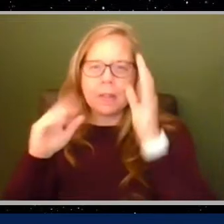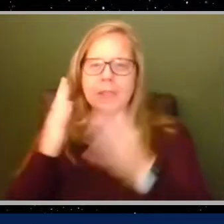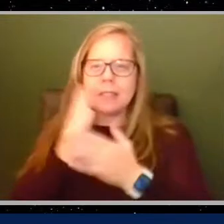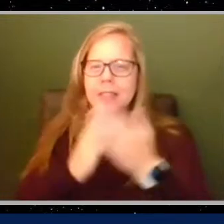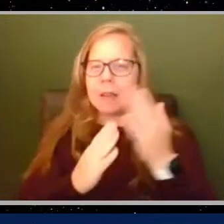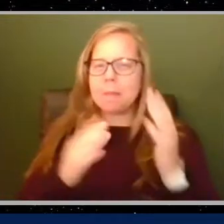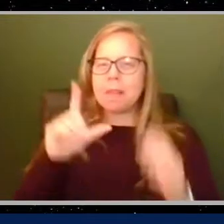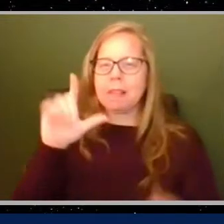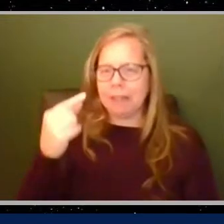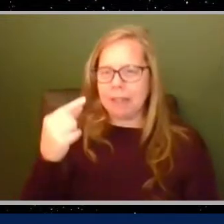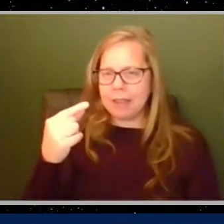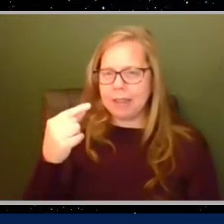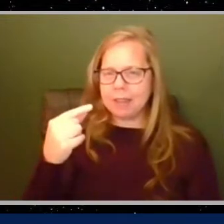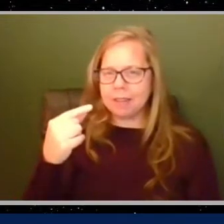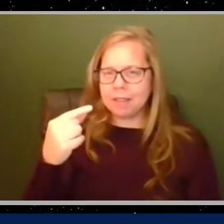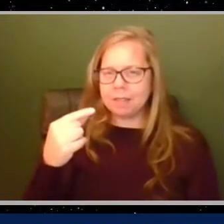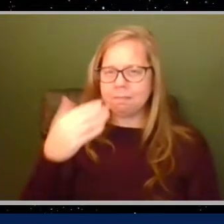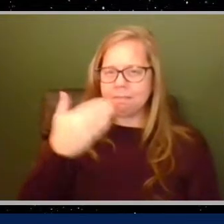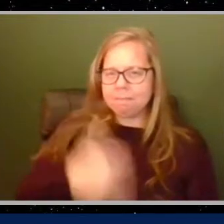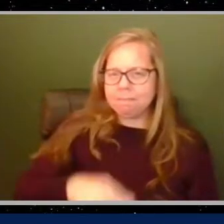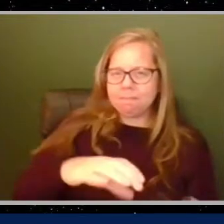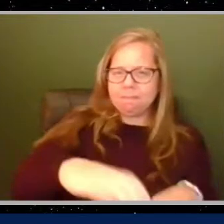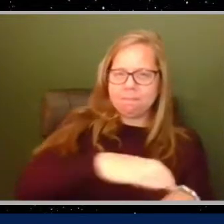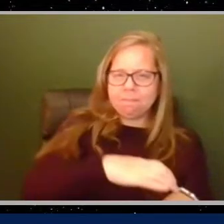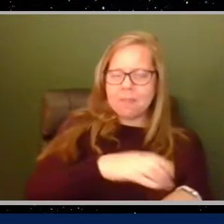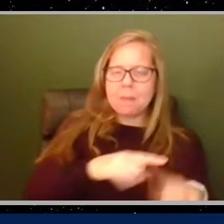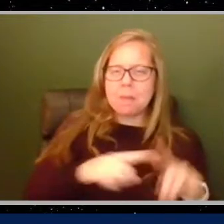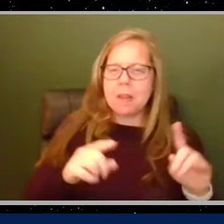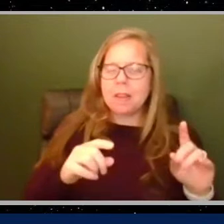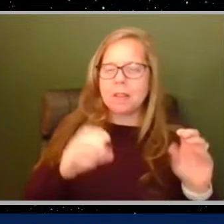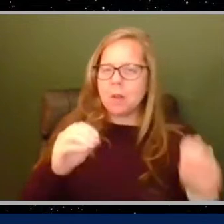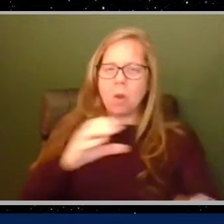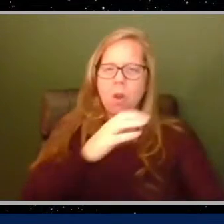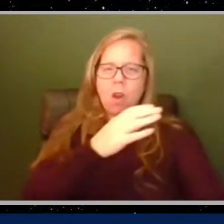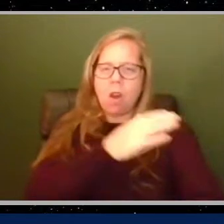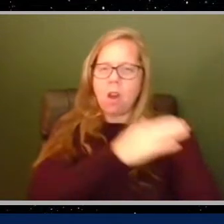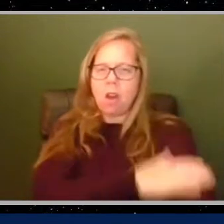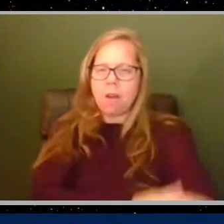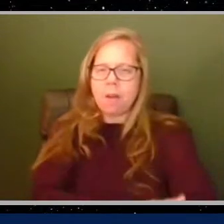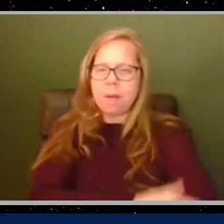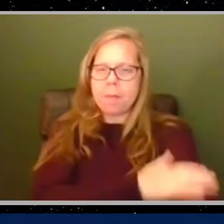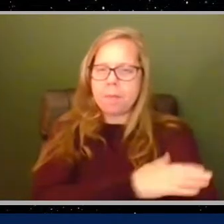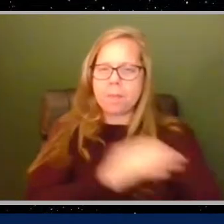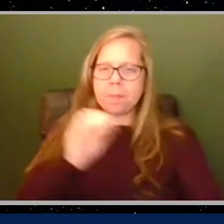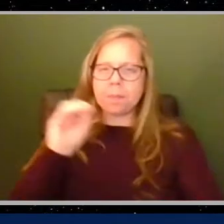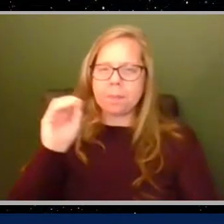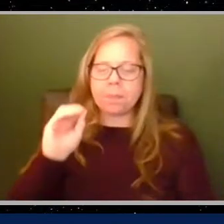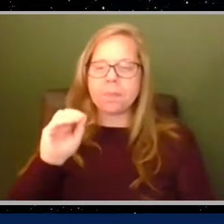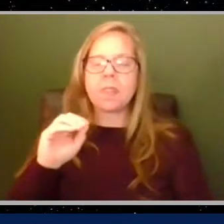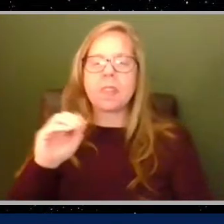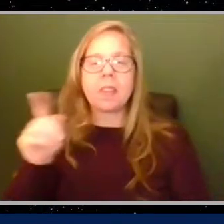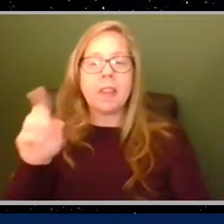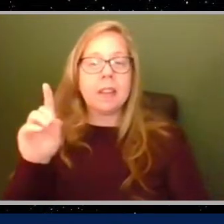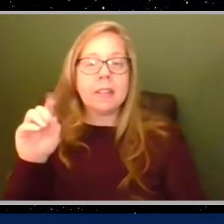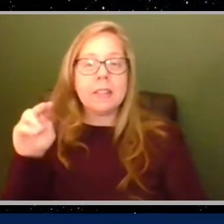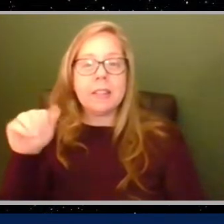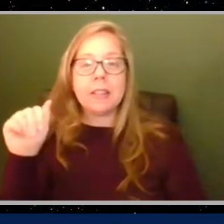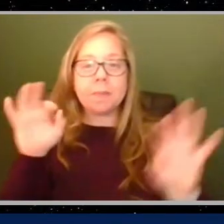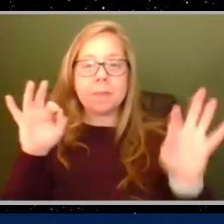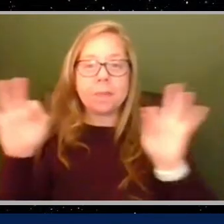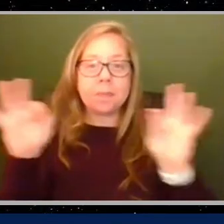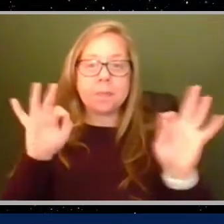the. Yeah. But what it is pointing out, and I think, sorry, you mentioned this earlier, is just that,